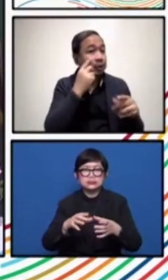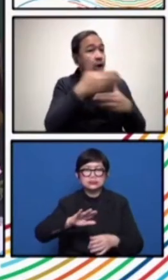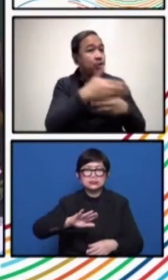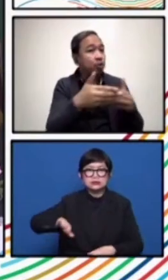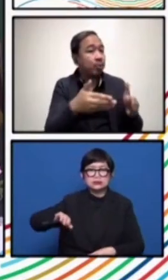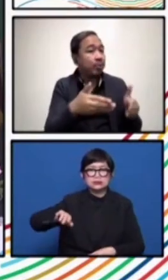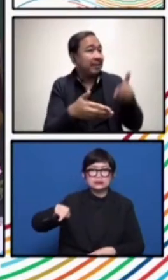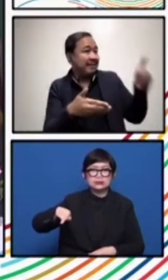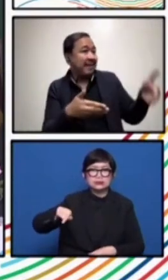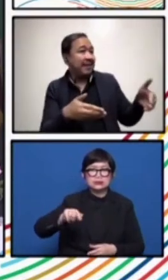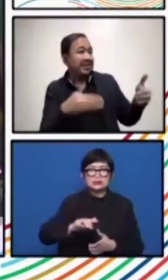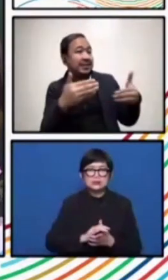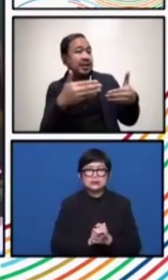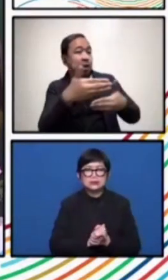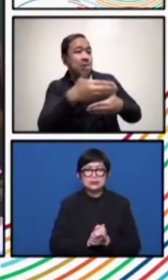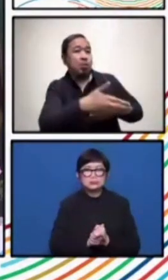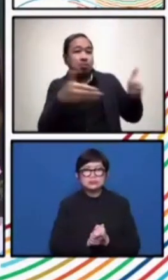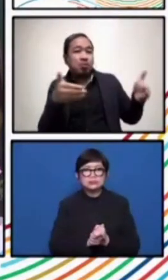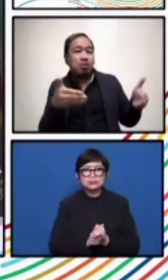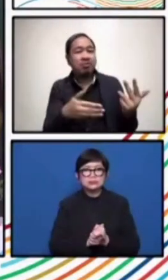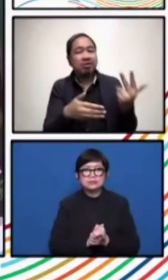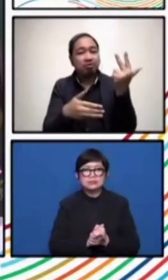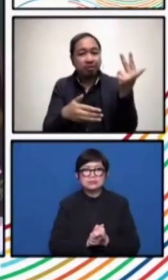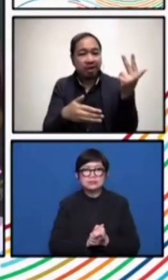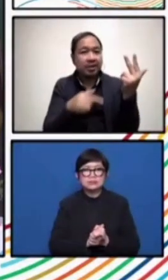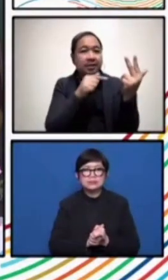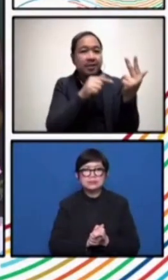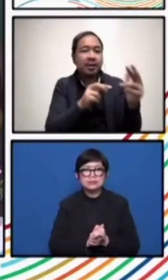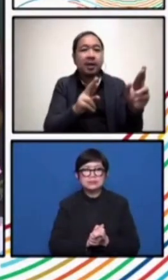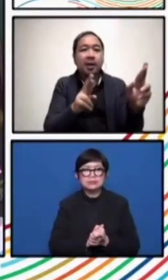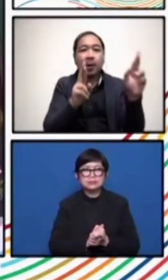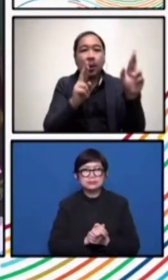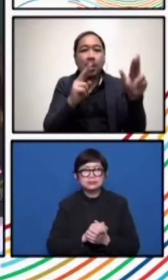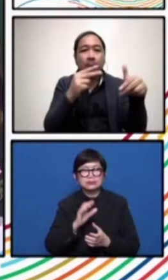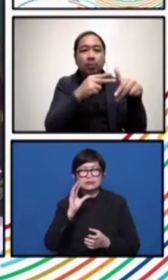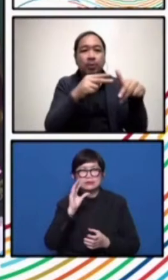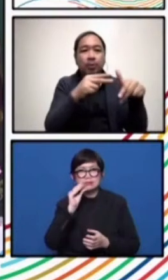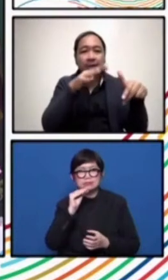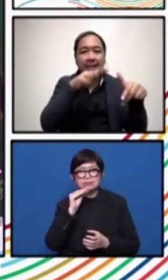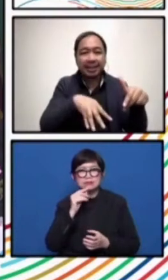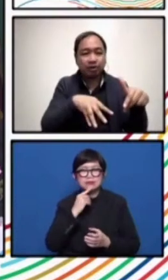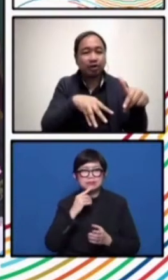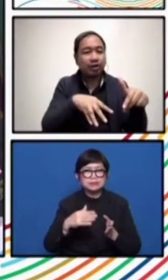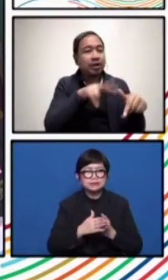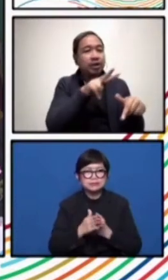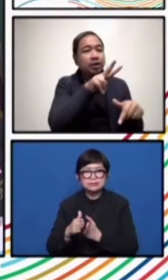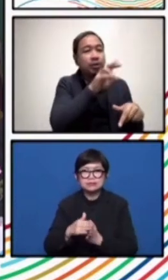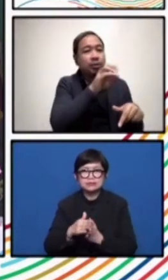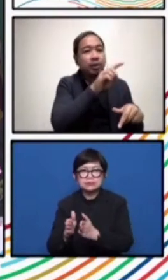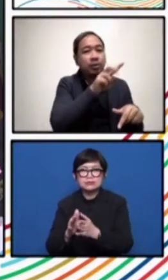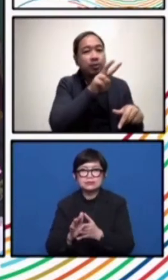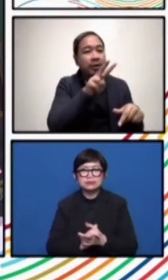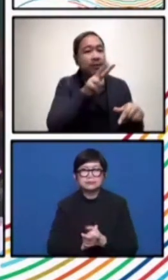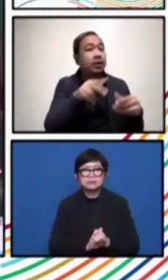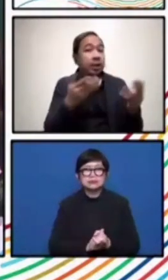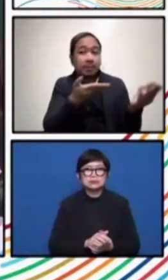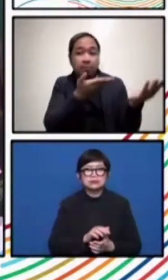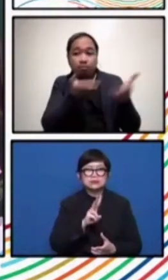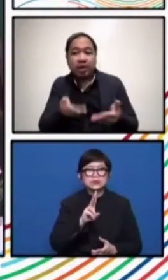which essentially is bringing the hope of inch on 2012 to Jakarta 2022 which brings together the s-cap